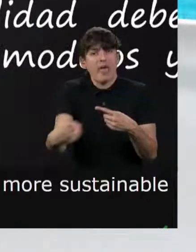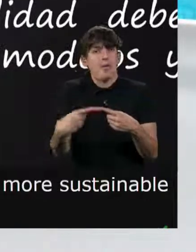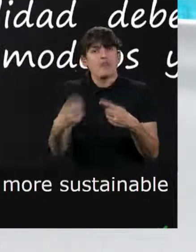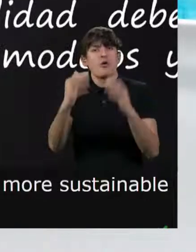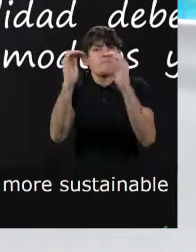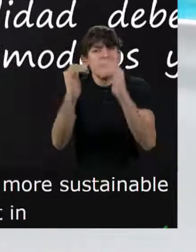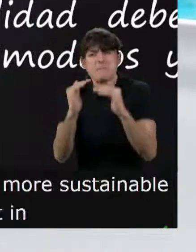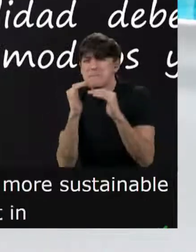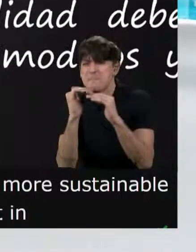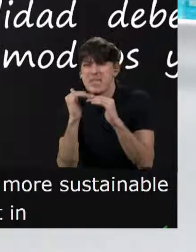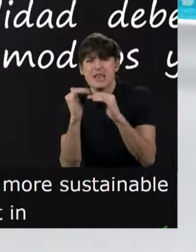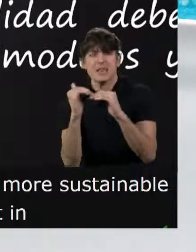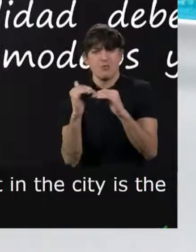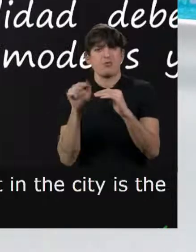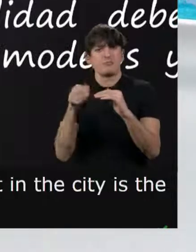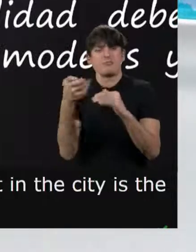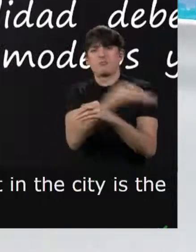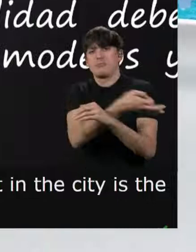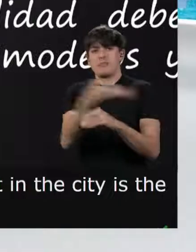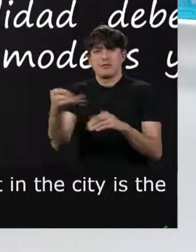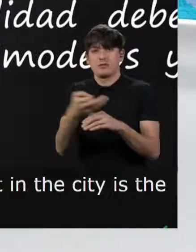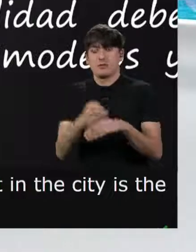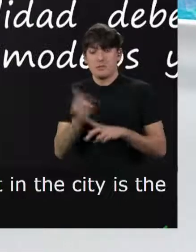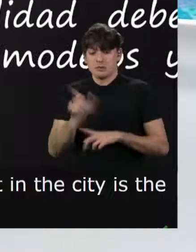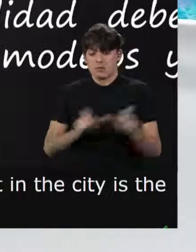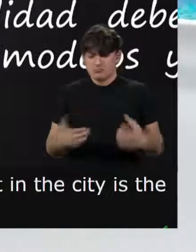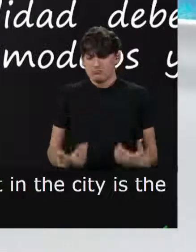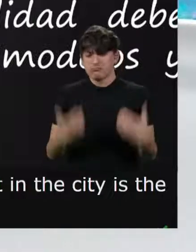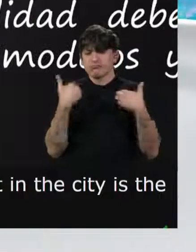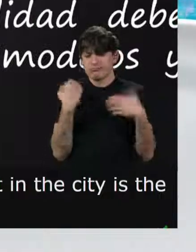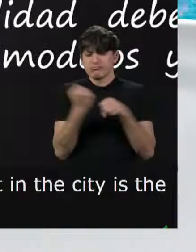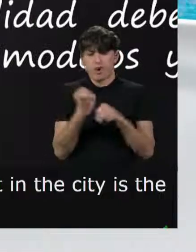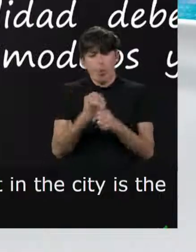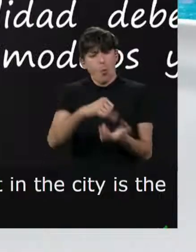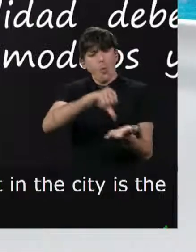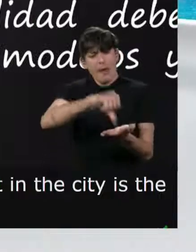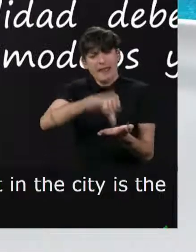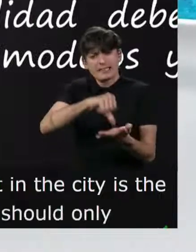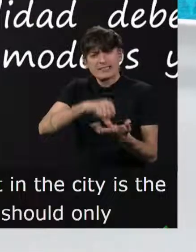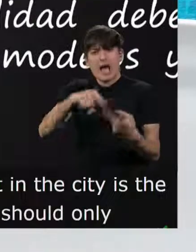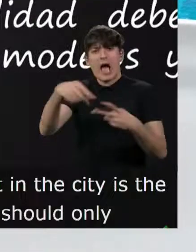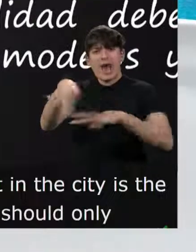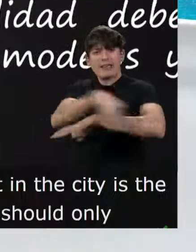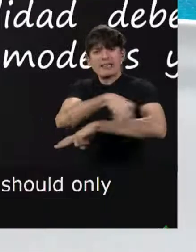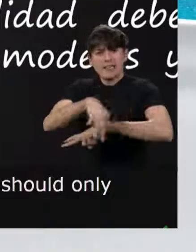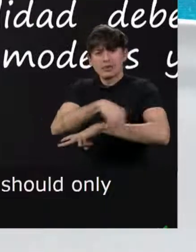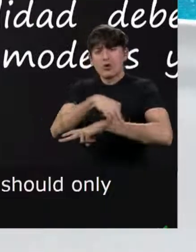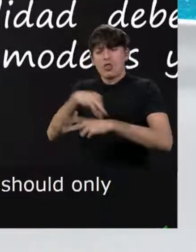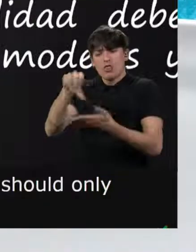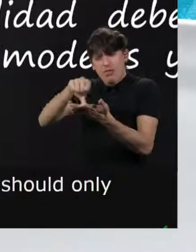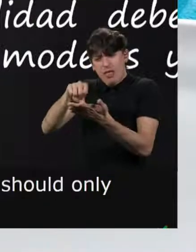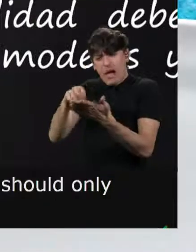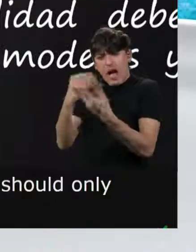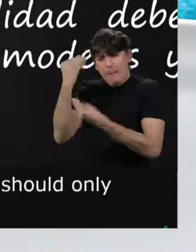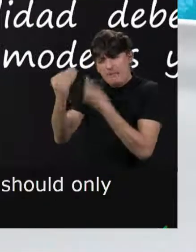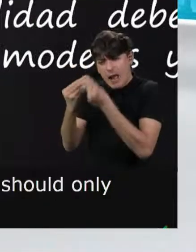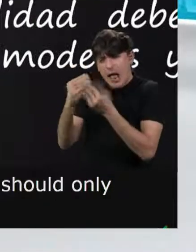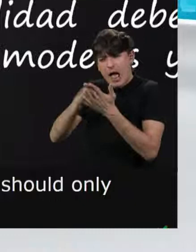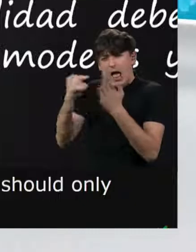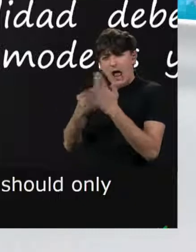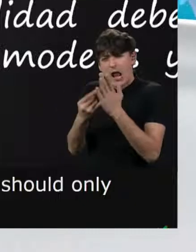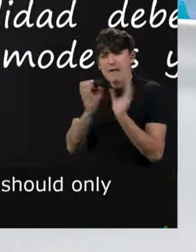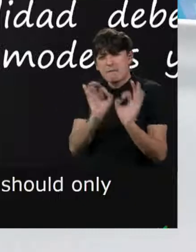that doesn't happen. In other words, people should only travel in the cities when they really have to. See, city